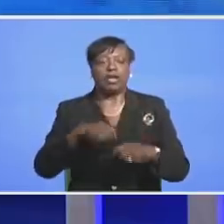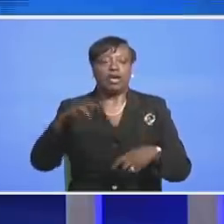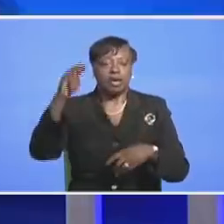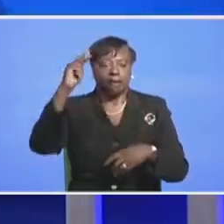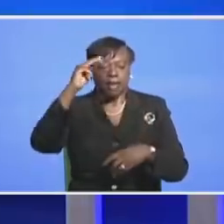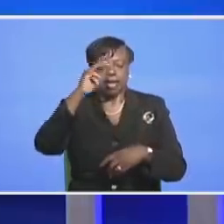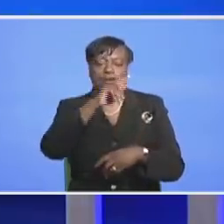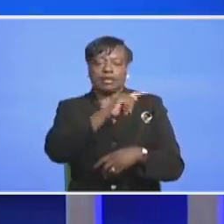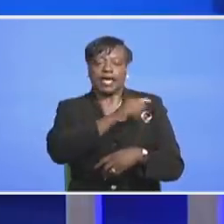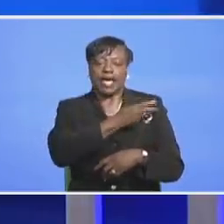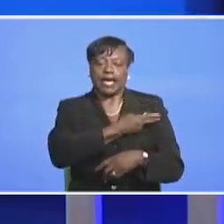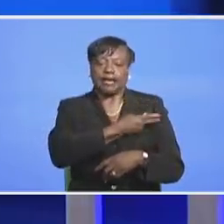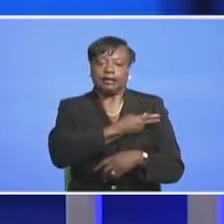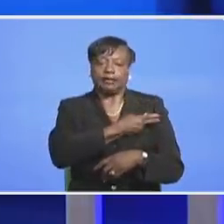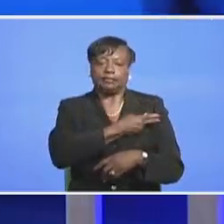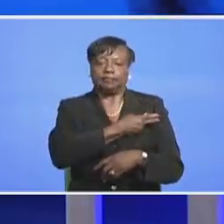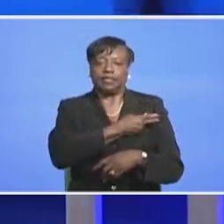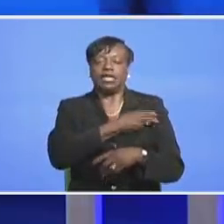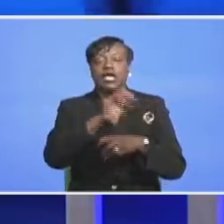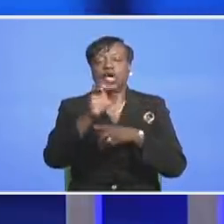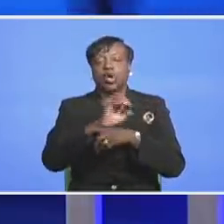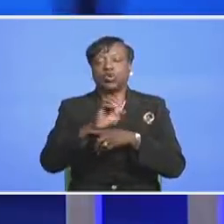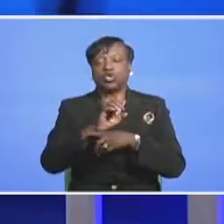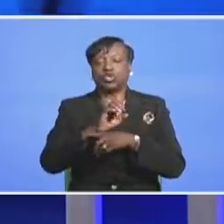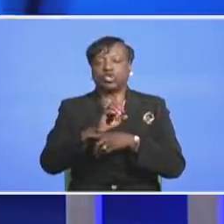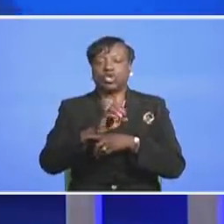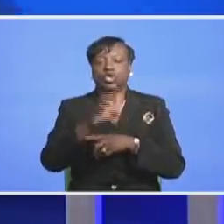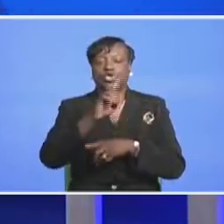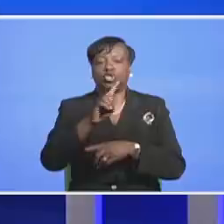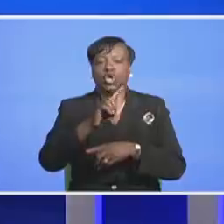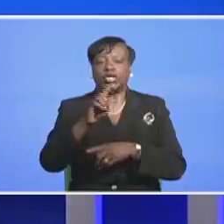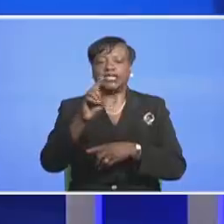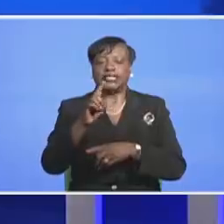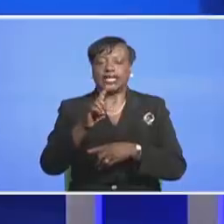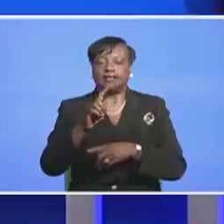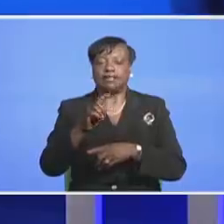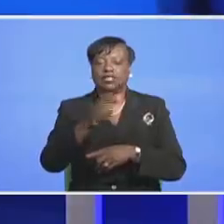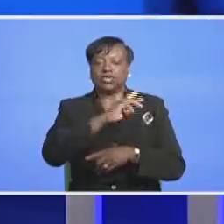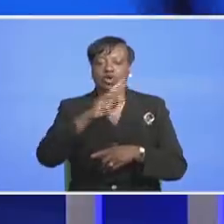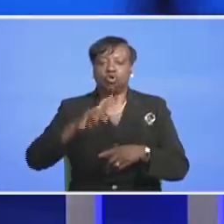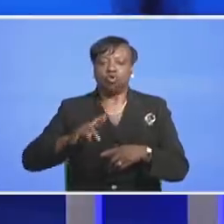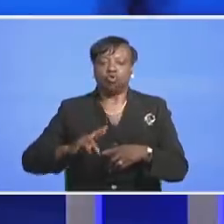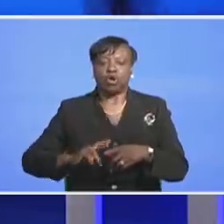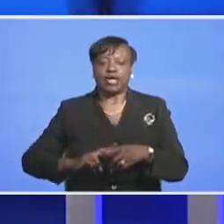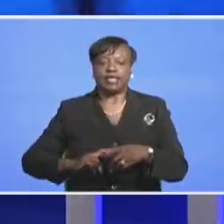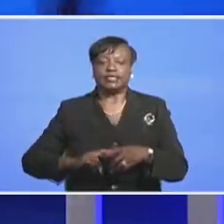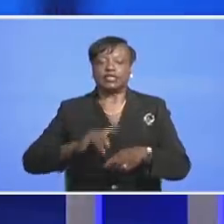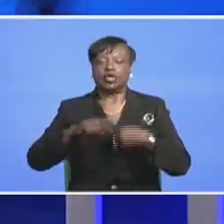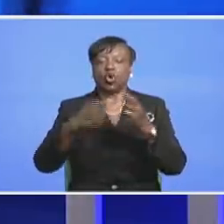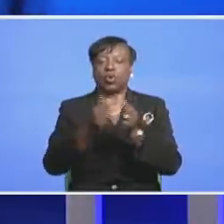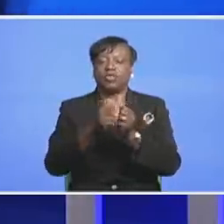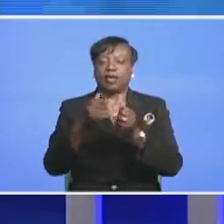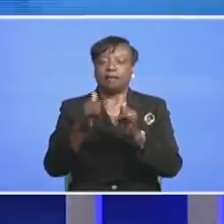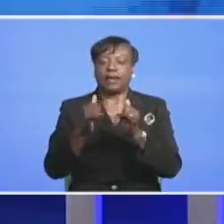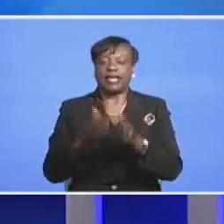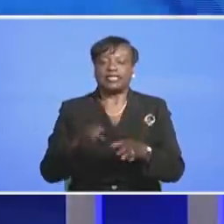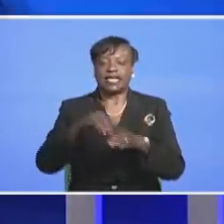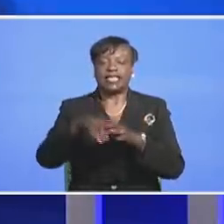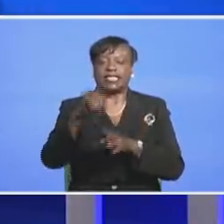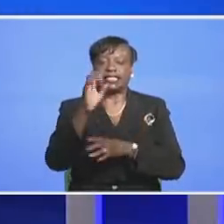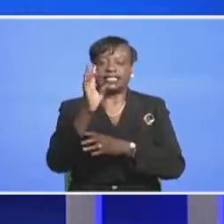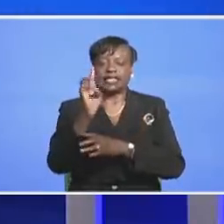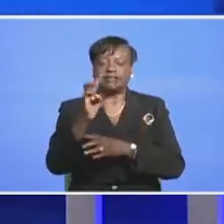Tournament. Hanna, who coaches Donald Davis Royal squad, decided to go with the players in the 7th grade instead of those who will be graduating this